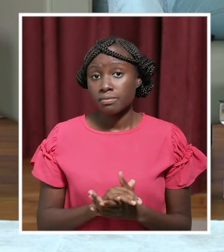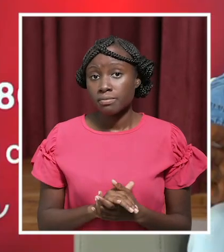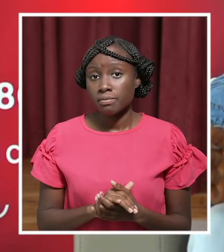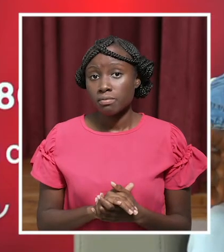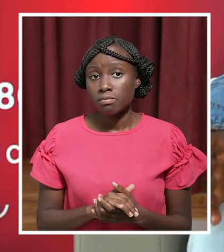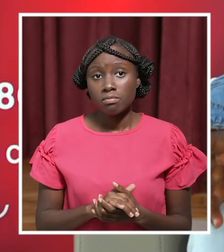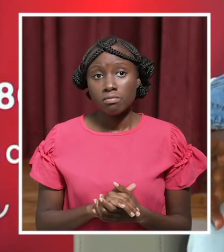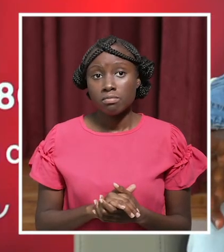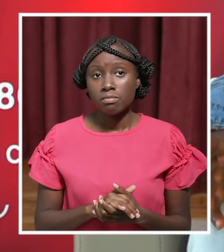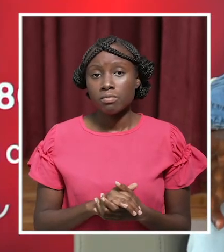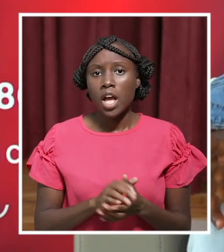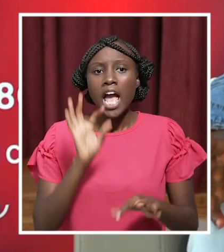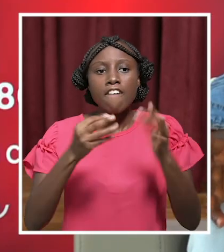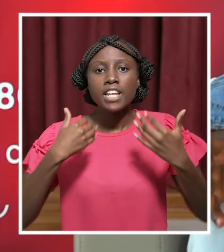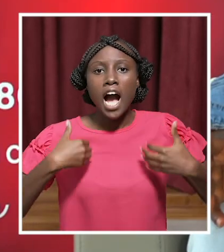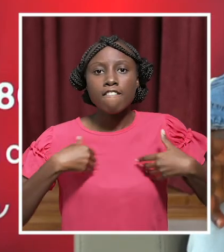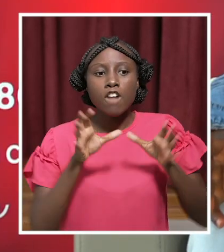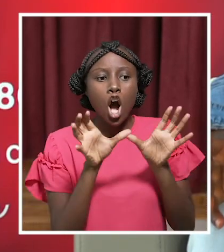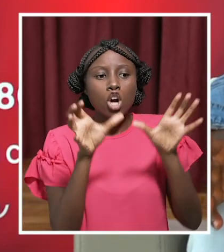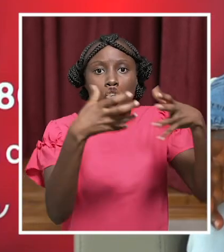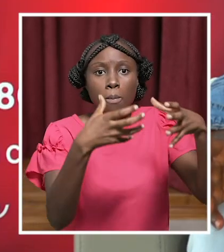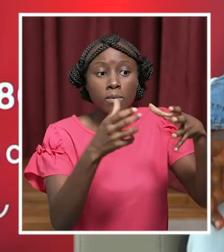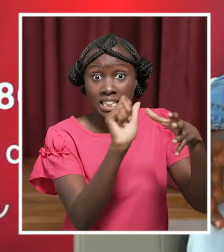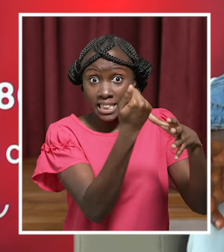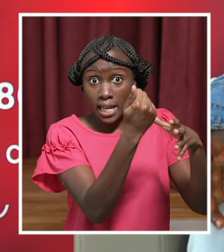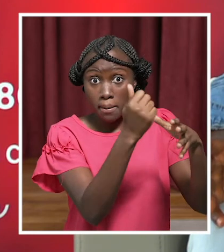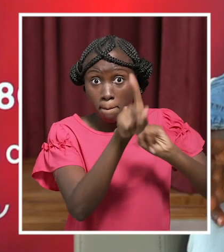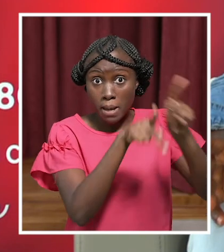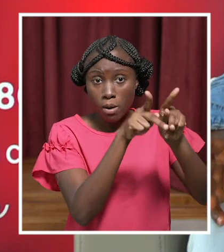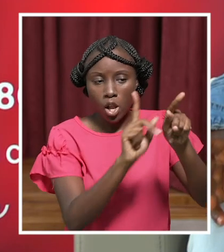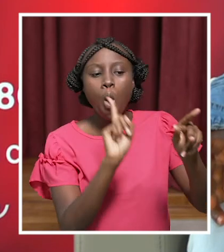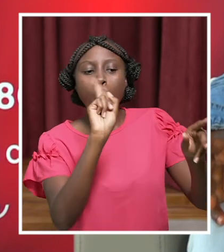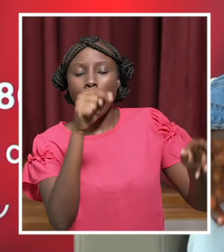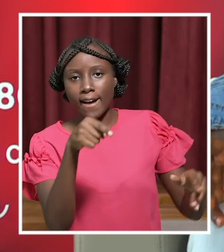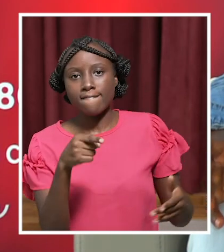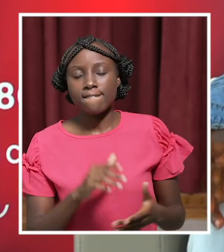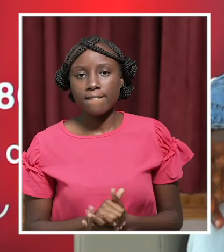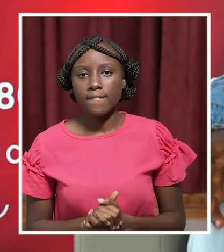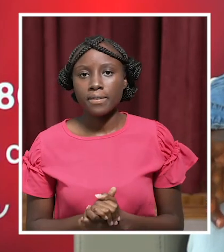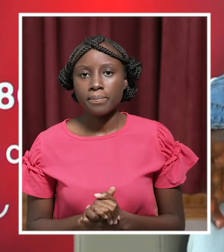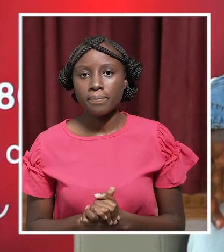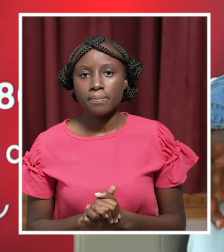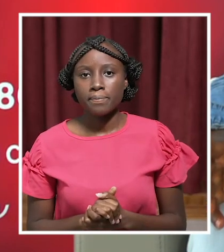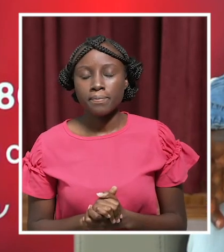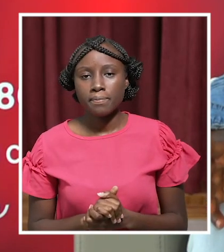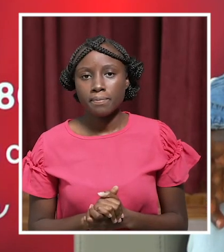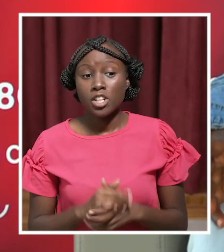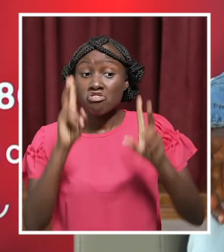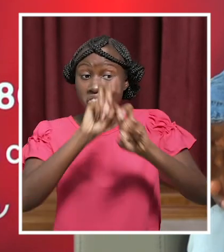it affects 1 in 10 persons. The statistics might even be higher. But in affecting people like